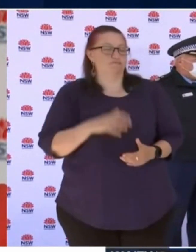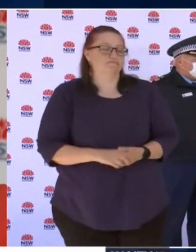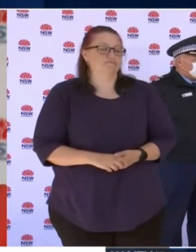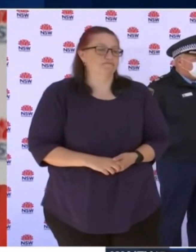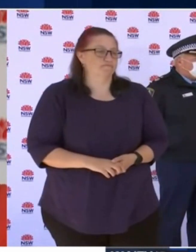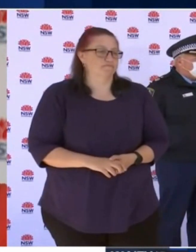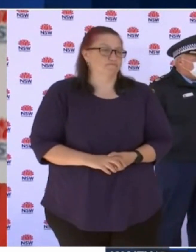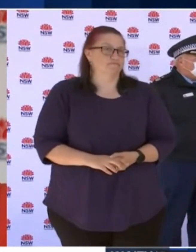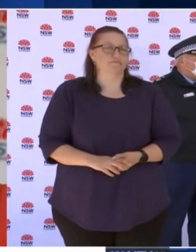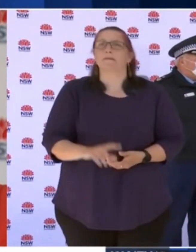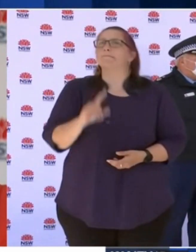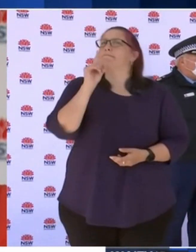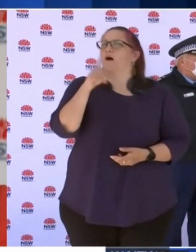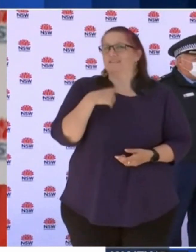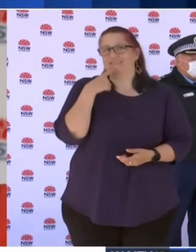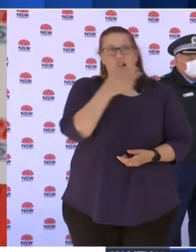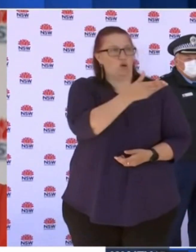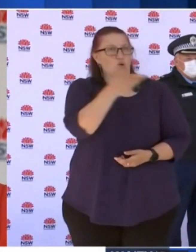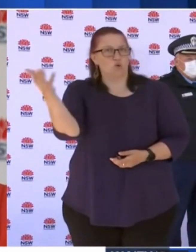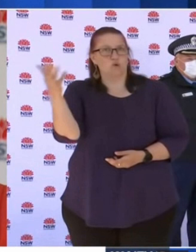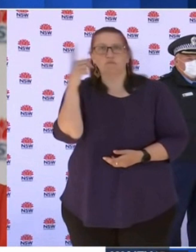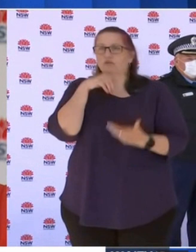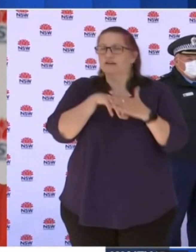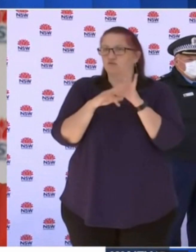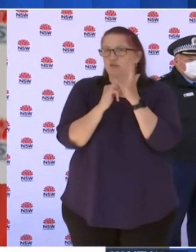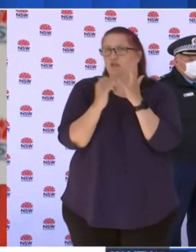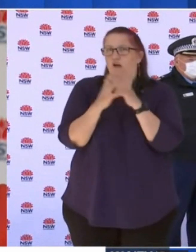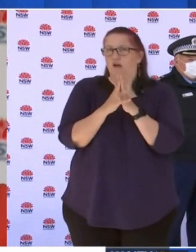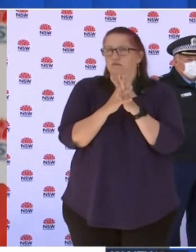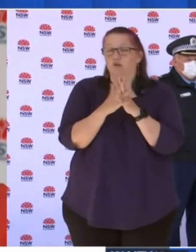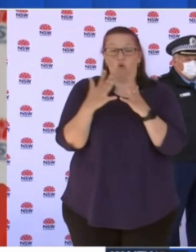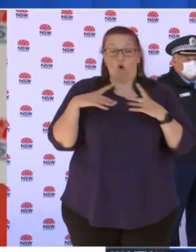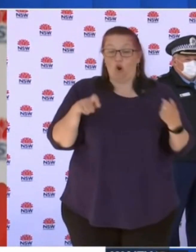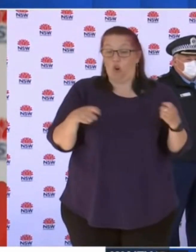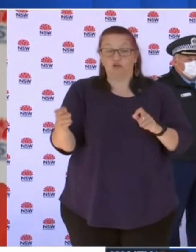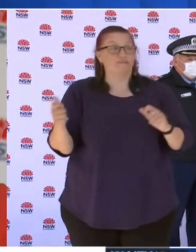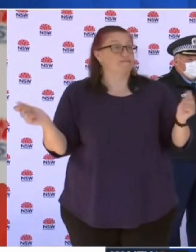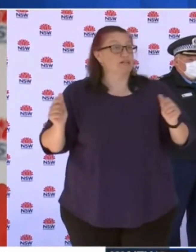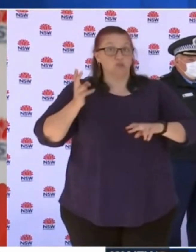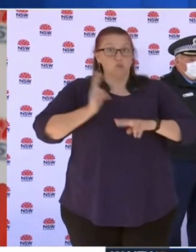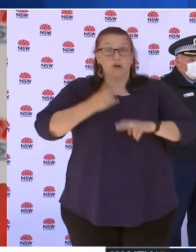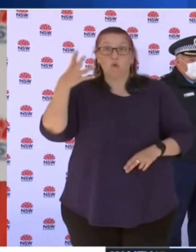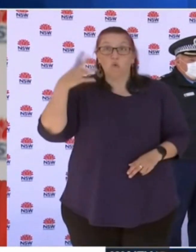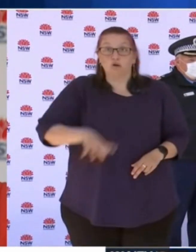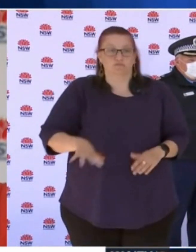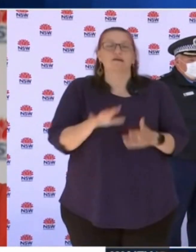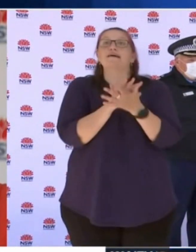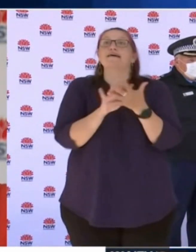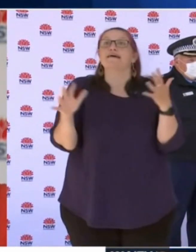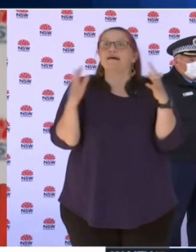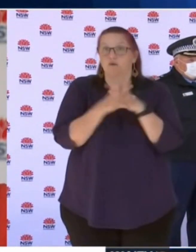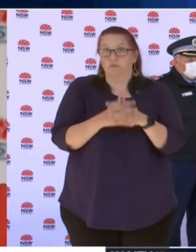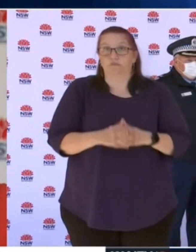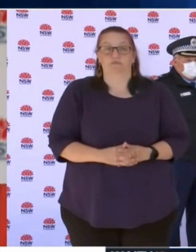the community is the best chance we have for coming out of the lockdown as quickly as possible is going to be if we